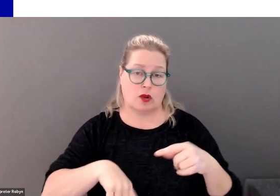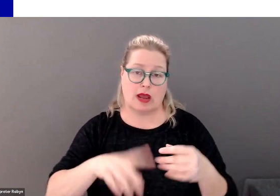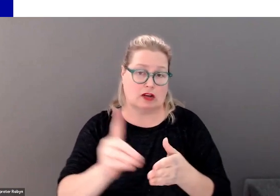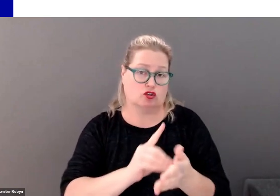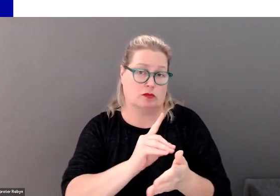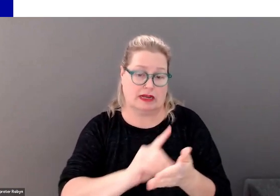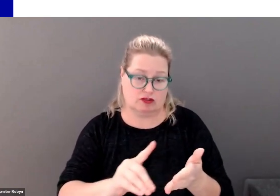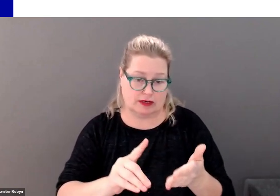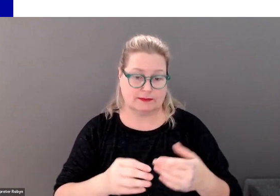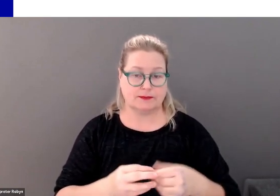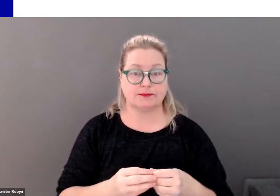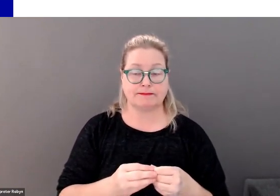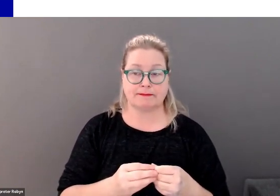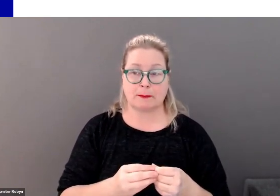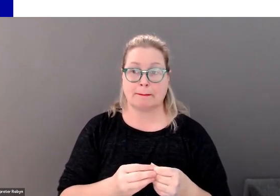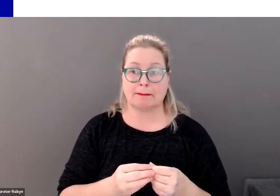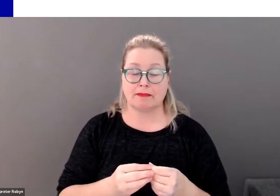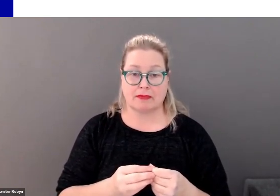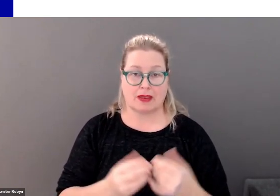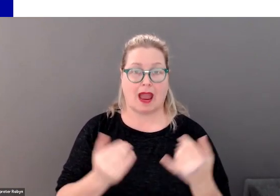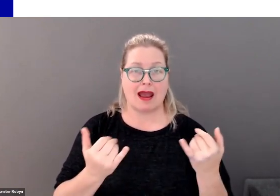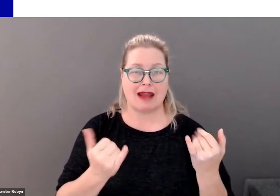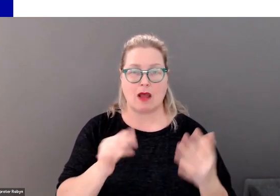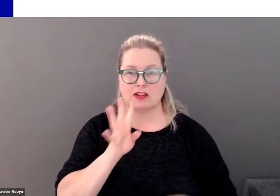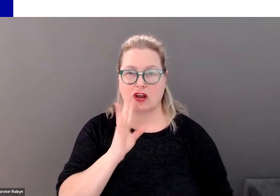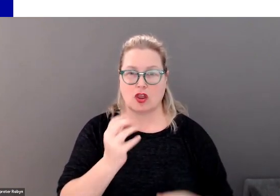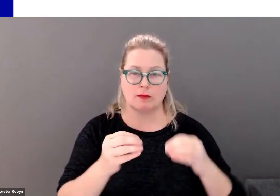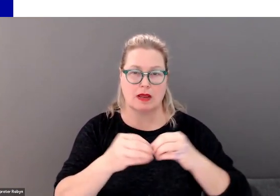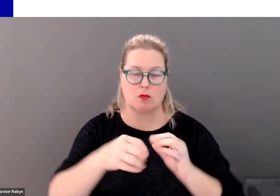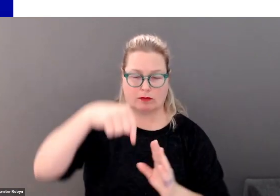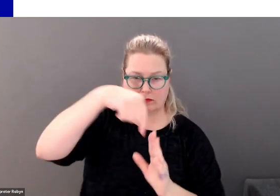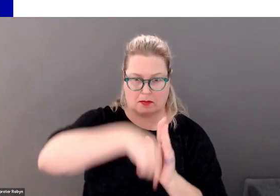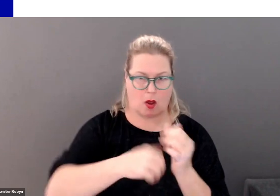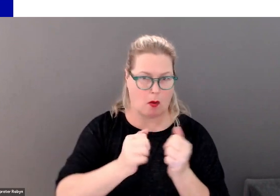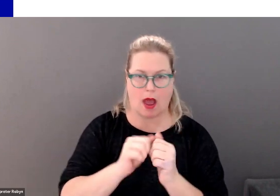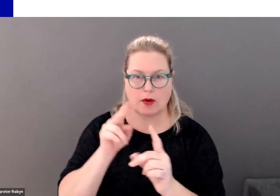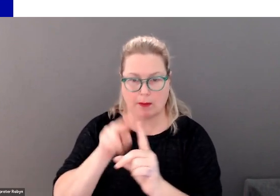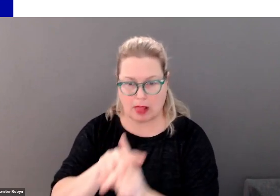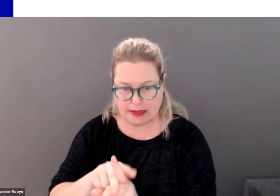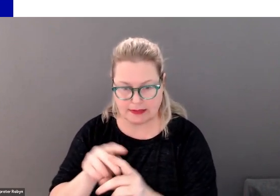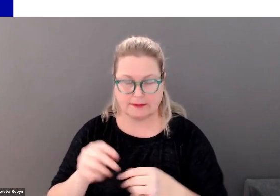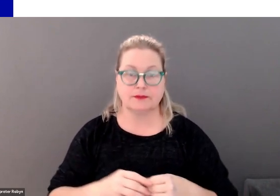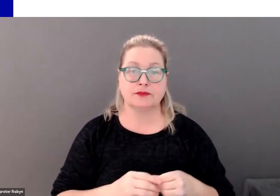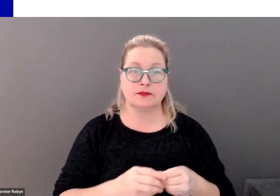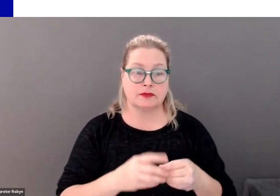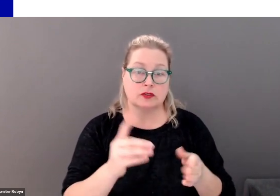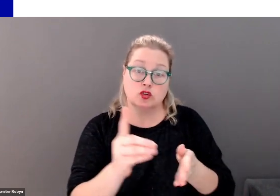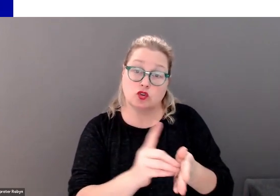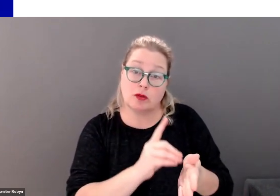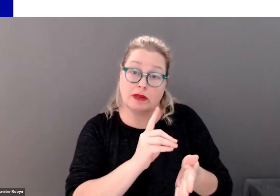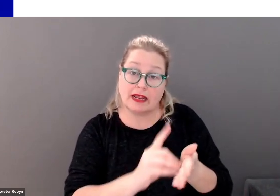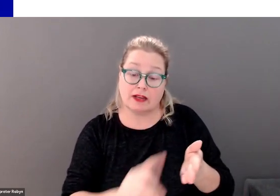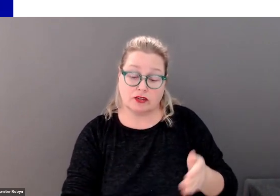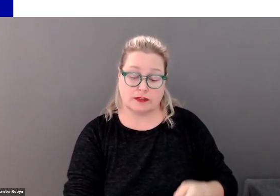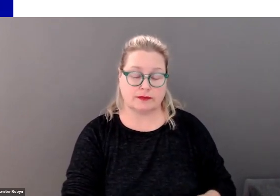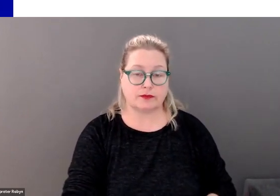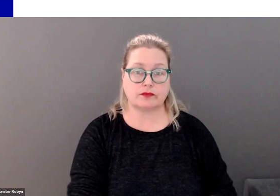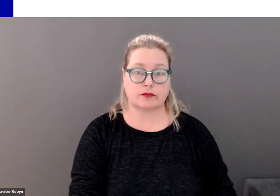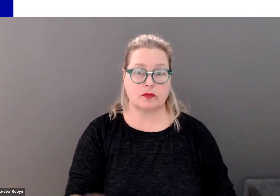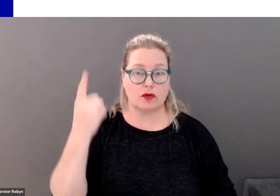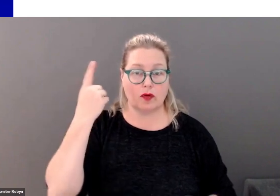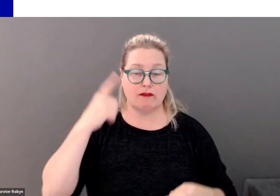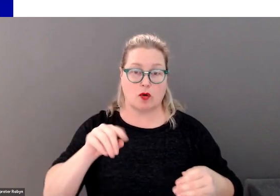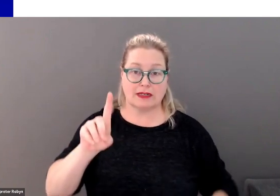Let's get into a little bit more of exactly what this provision does. Discrimination on the basis of disability in child welfare